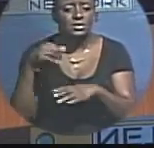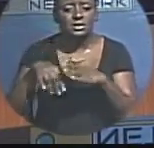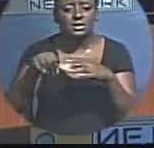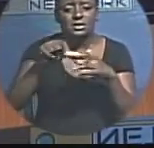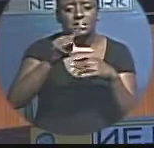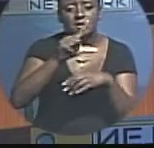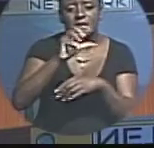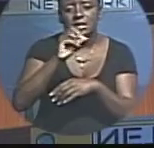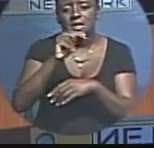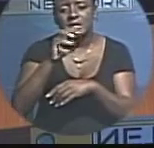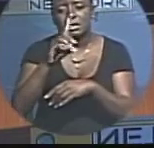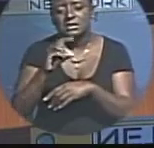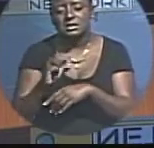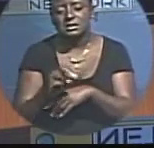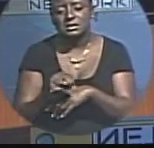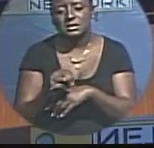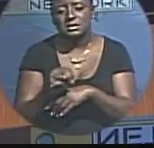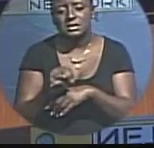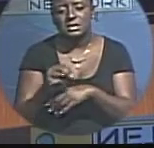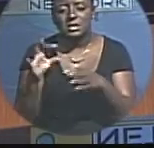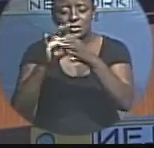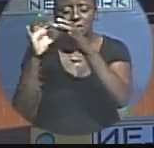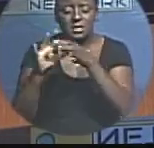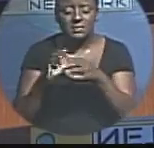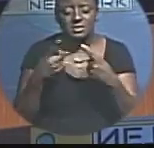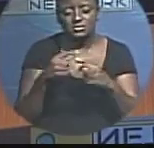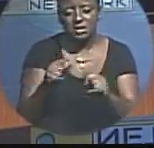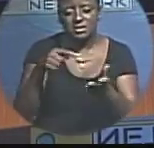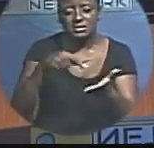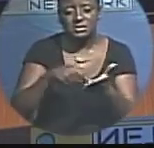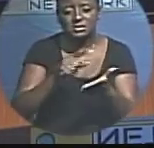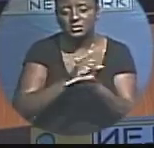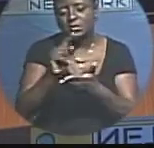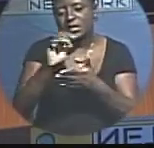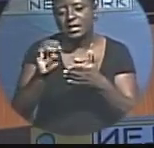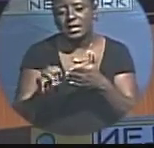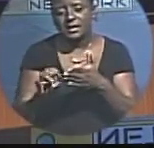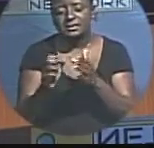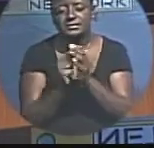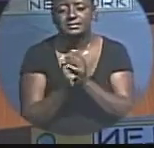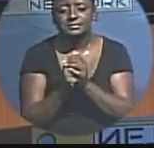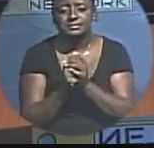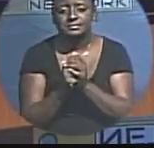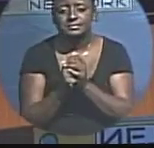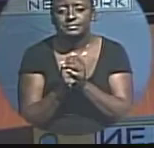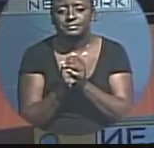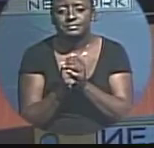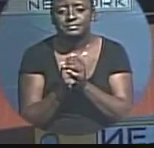trials this weekend, and he's getting ready. Our Jonathan Benson caught up with Donald yesterday around town.